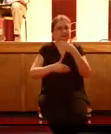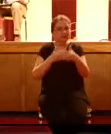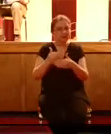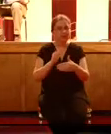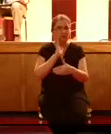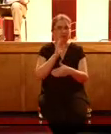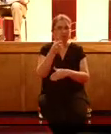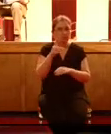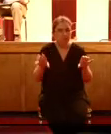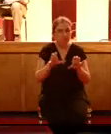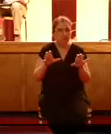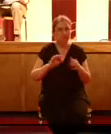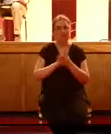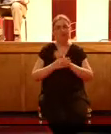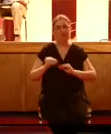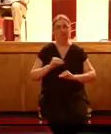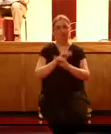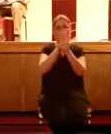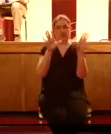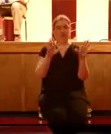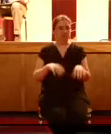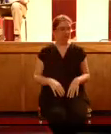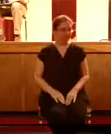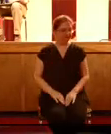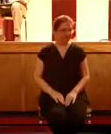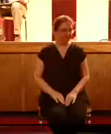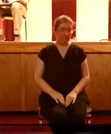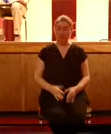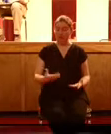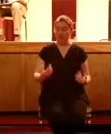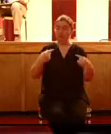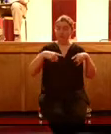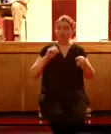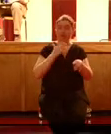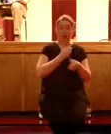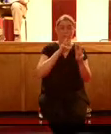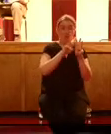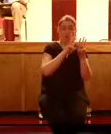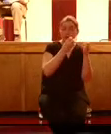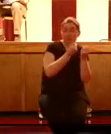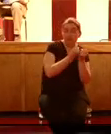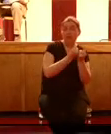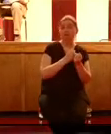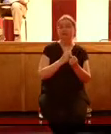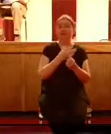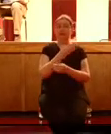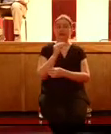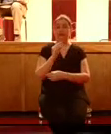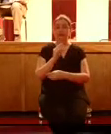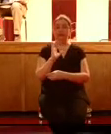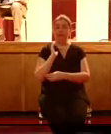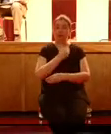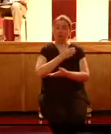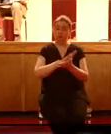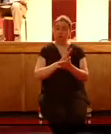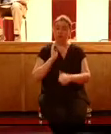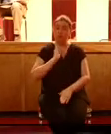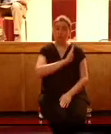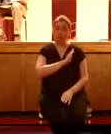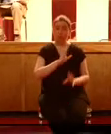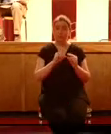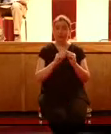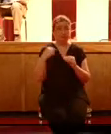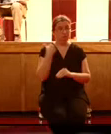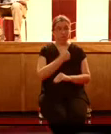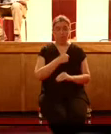Well, we have been transparent. When you look at our school board meetings and our workshops, they're always open to the public. We try